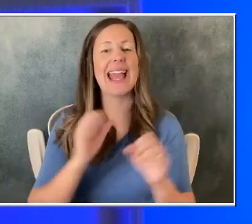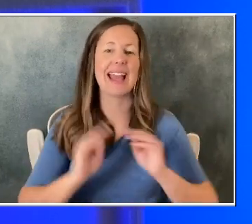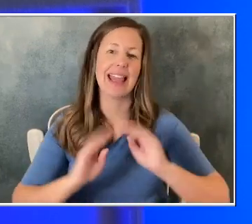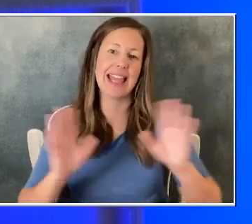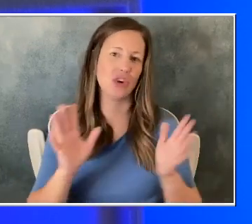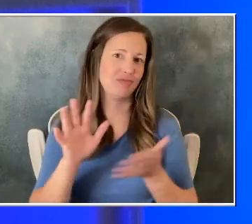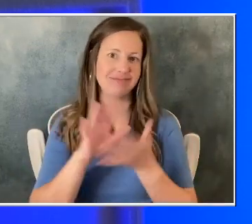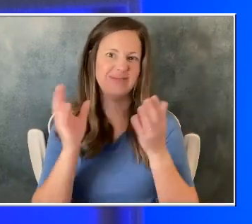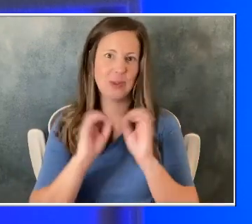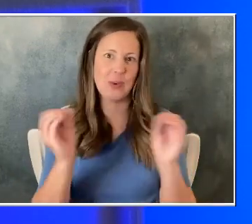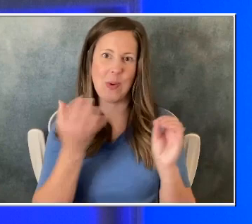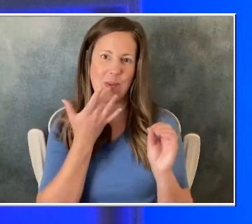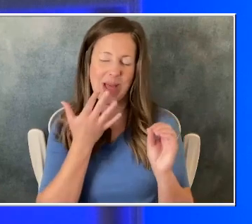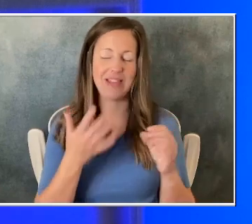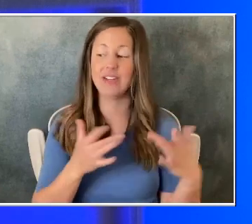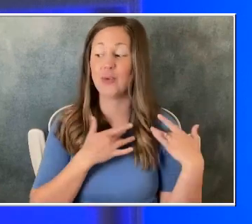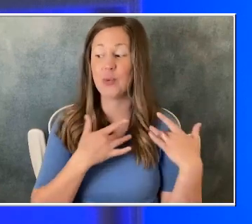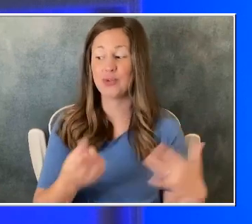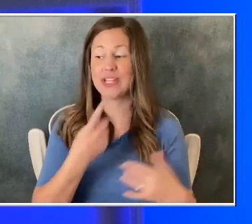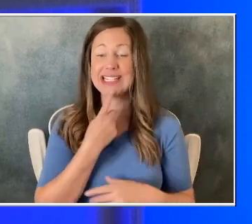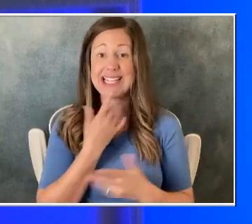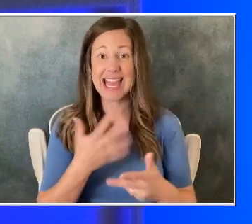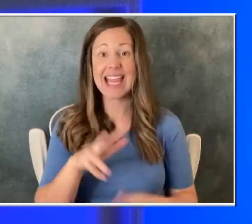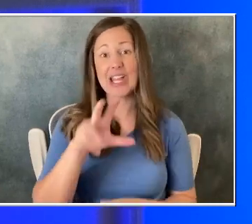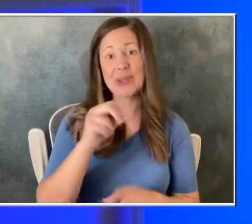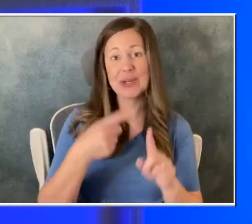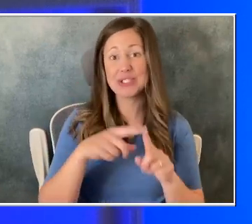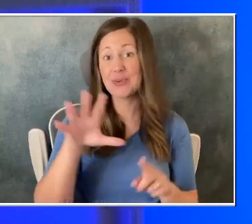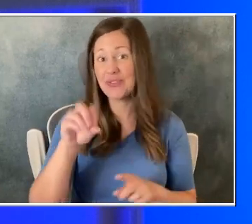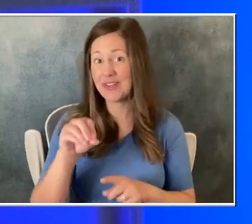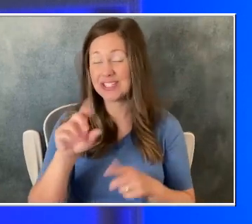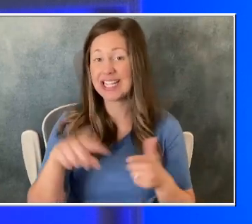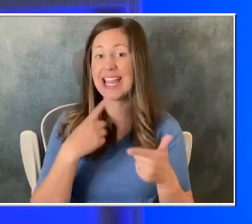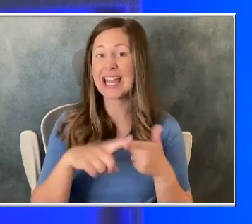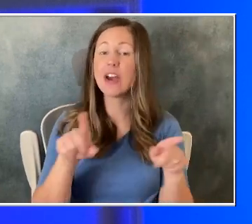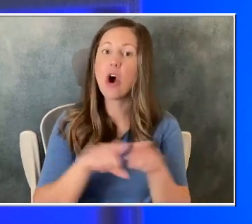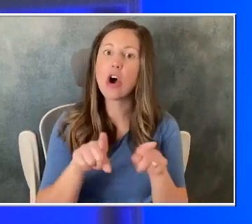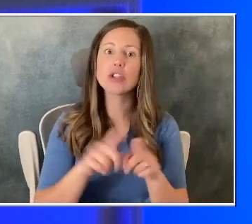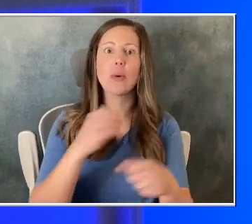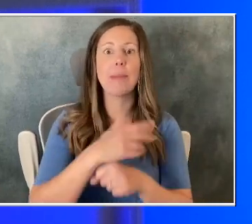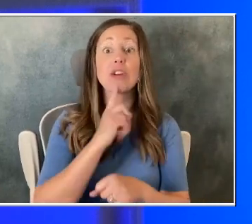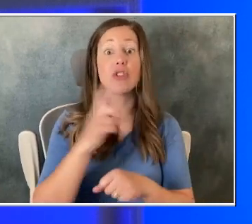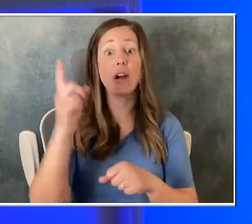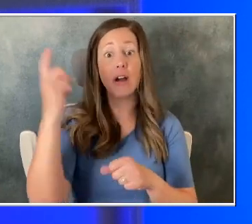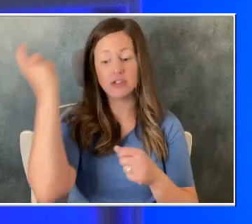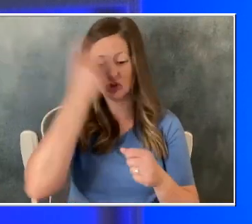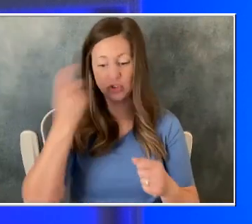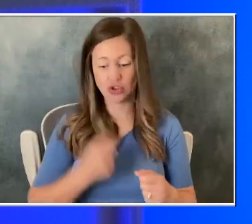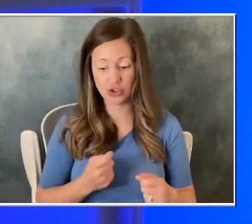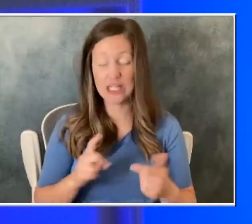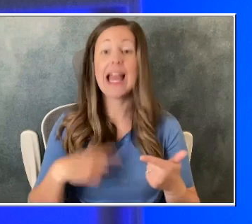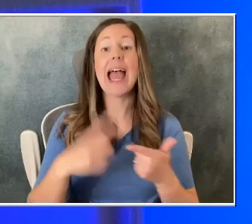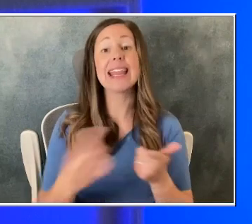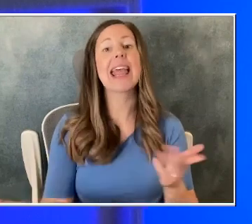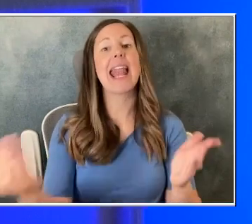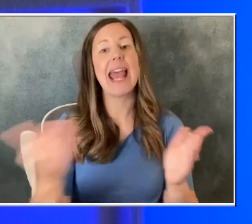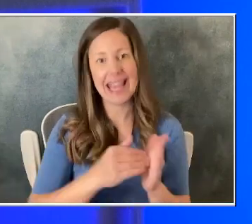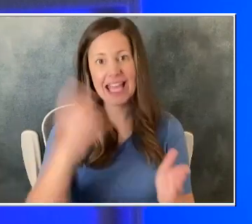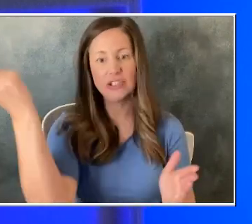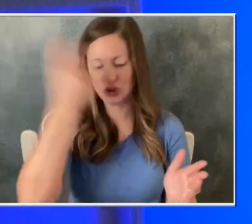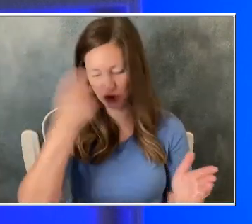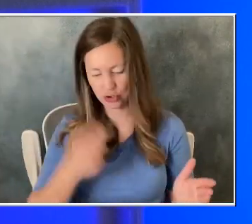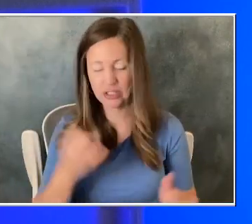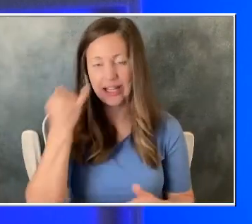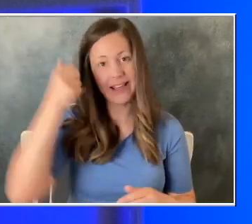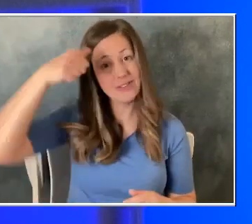So what I usually say is 30 to 50, and the important thing is reapplying. If you're sweating or if it's been too long or if you've been in the water,